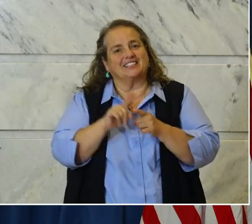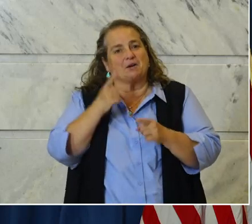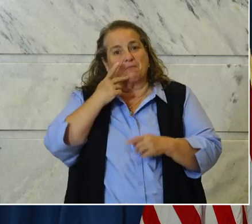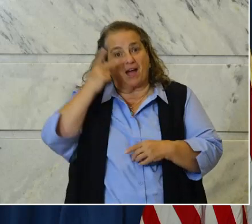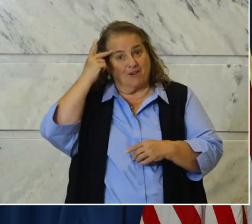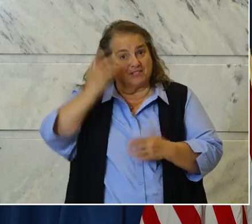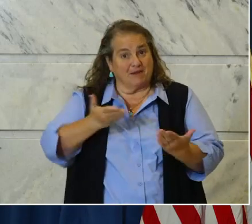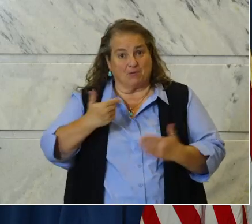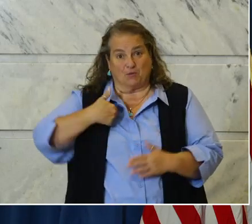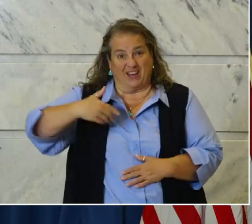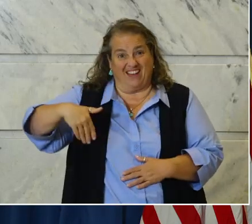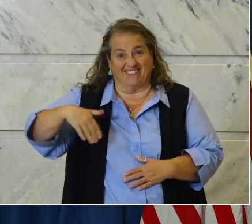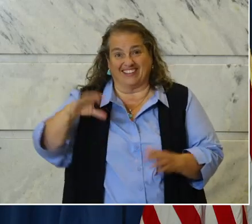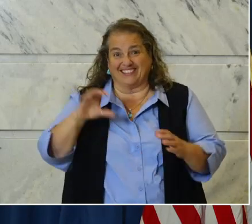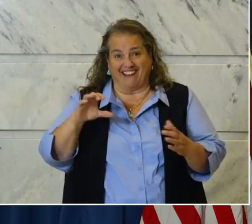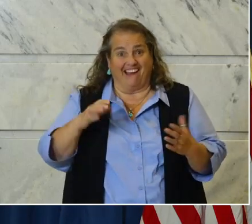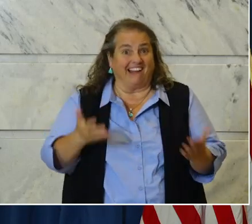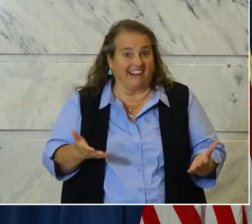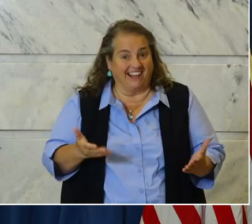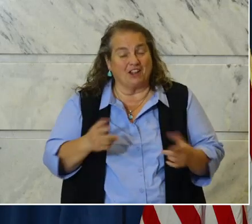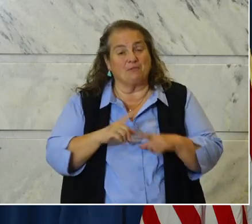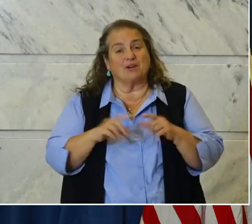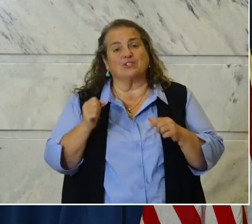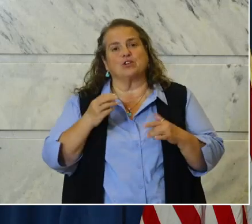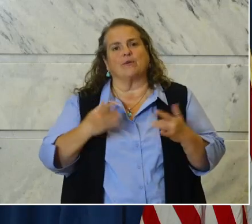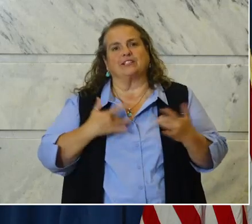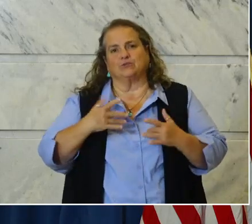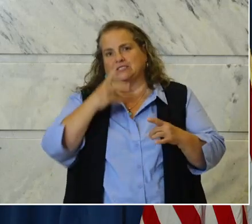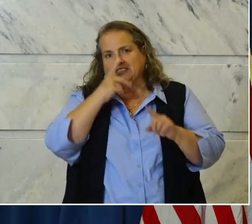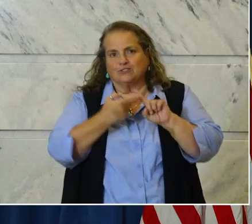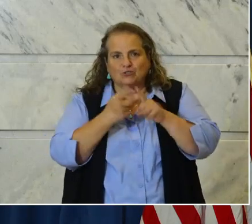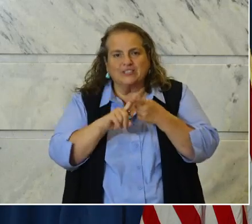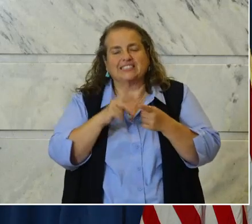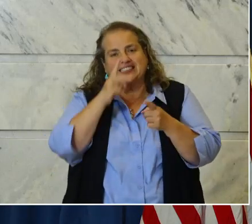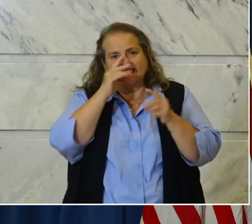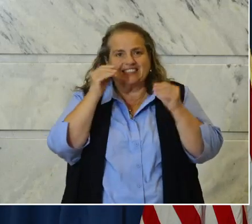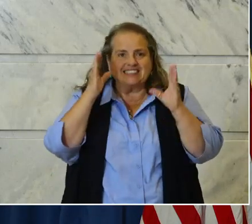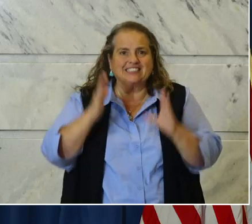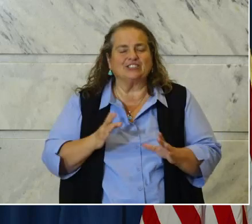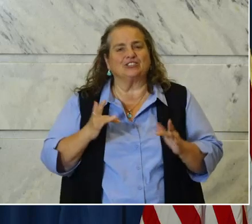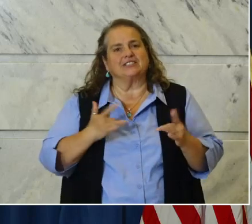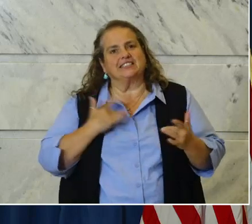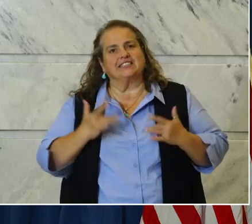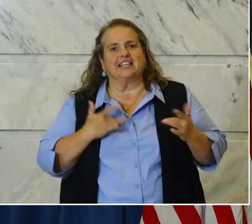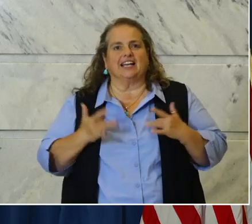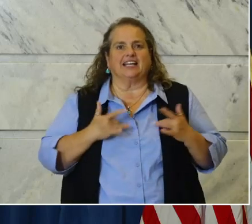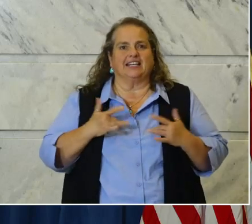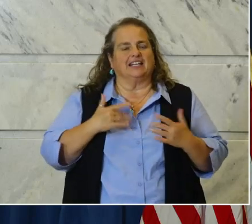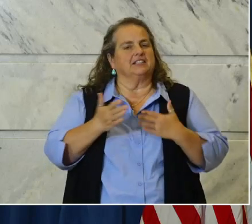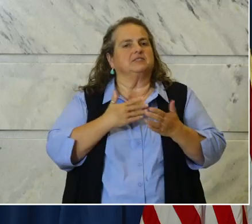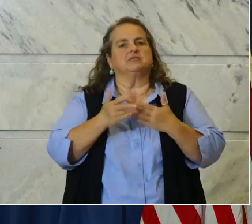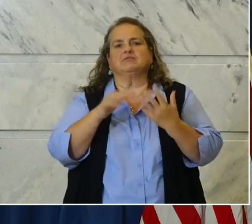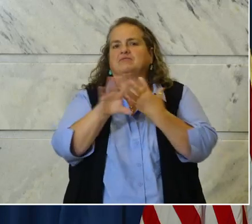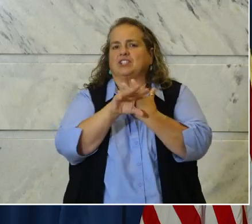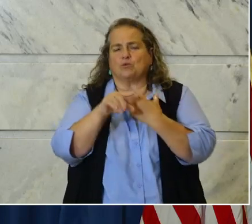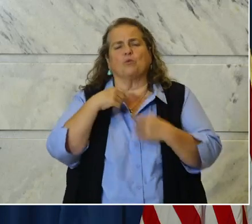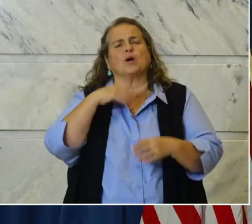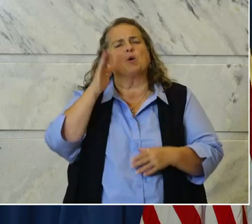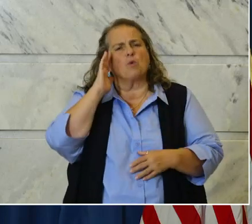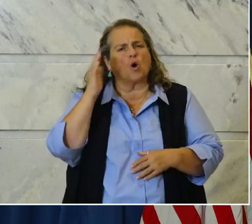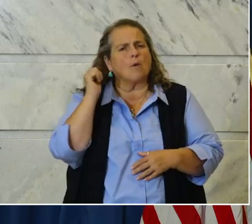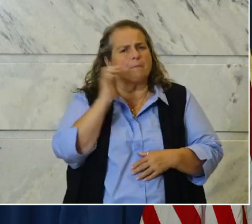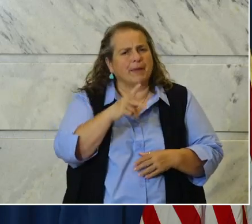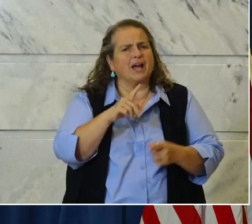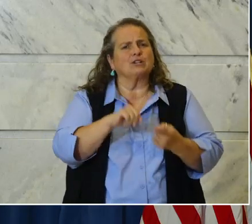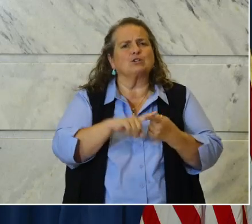done. But so excited to see friends, to see teachers, and we'll get back to in